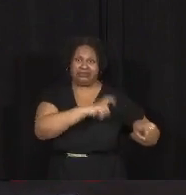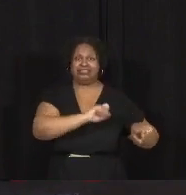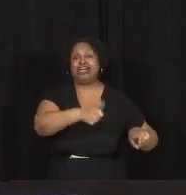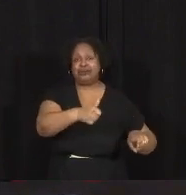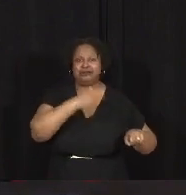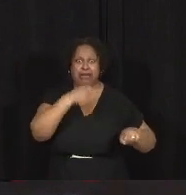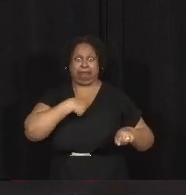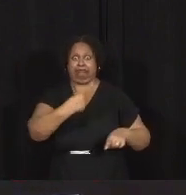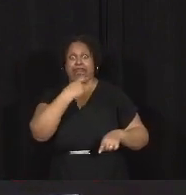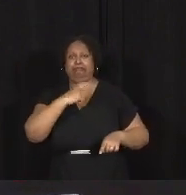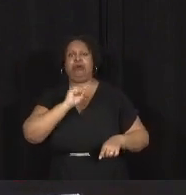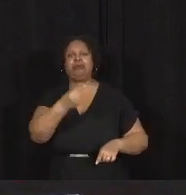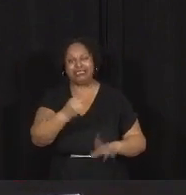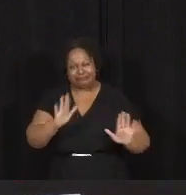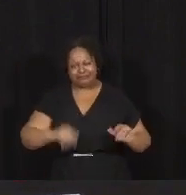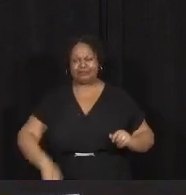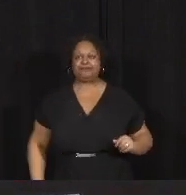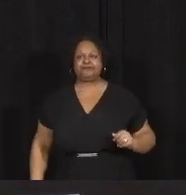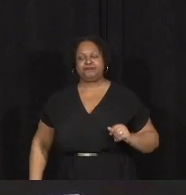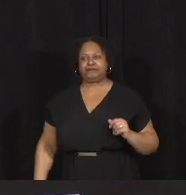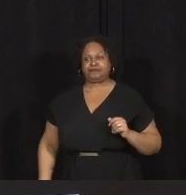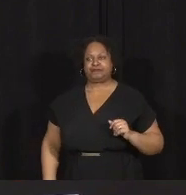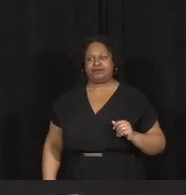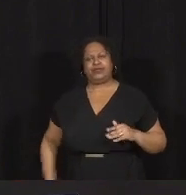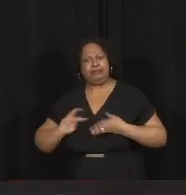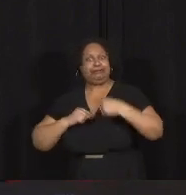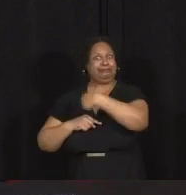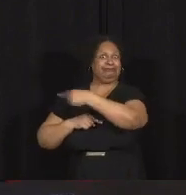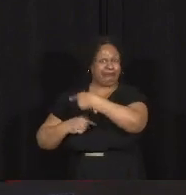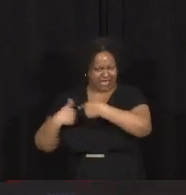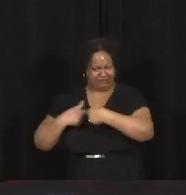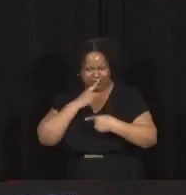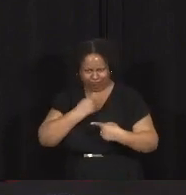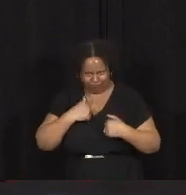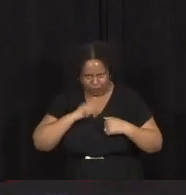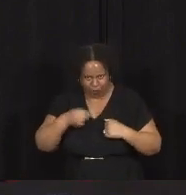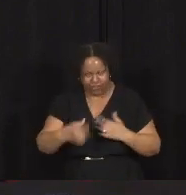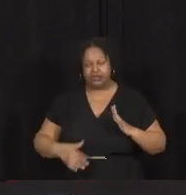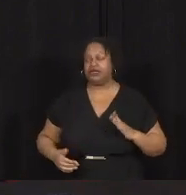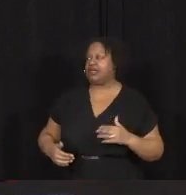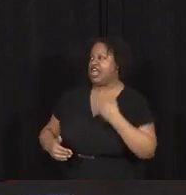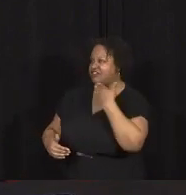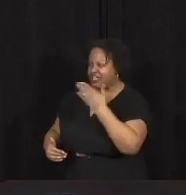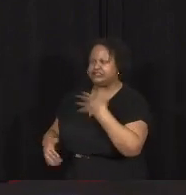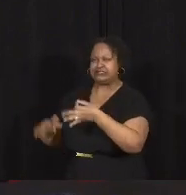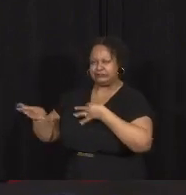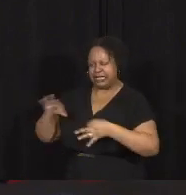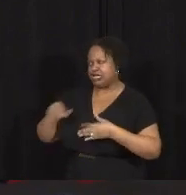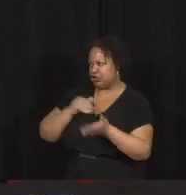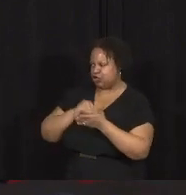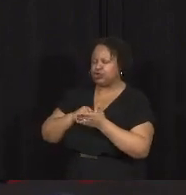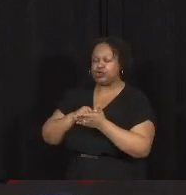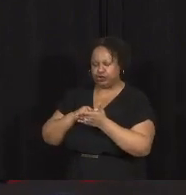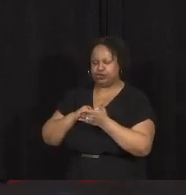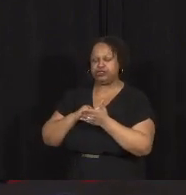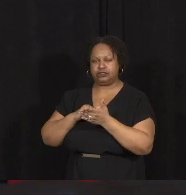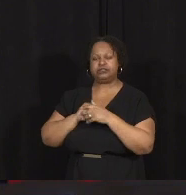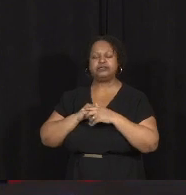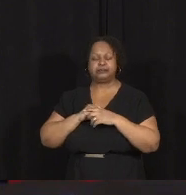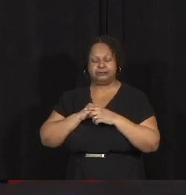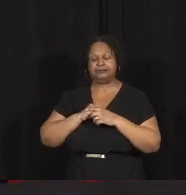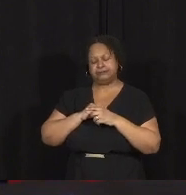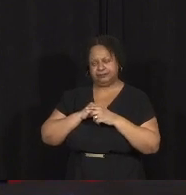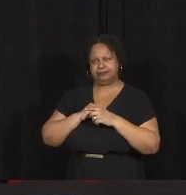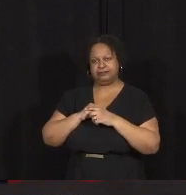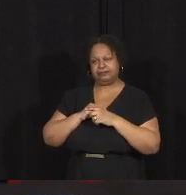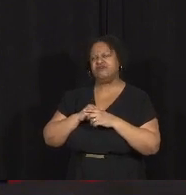follow-up? Yes, thanks for that explanation, Doctor. Just quickly, though, what is the